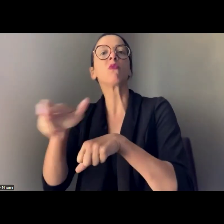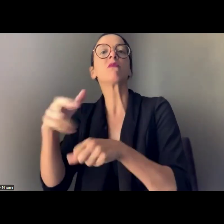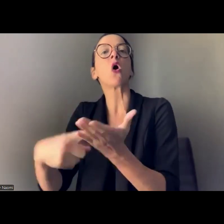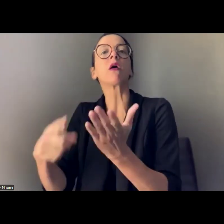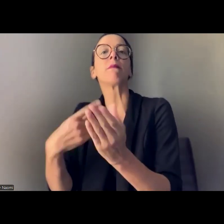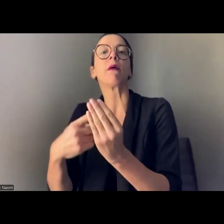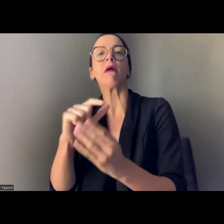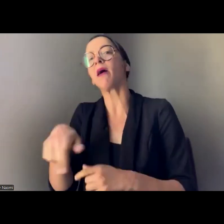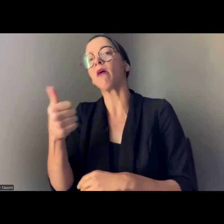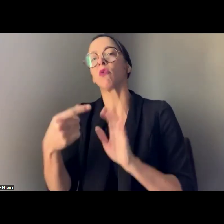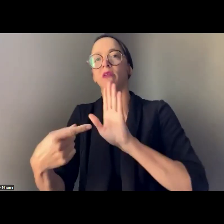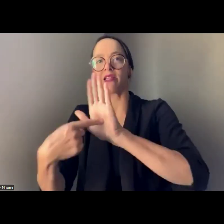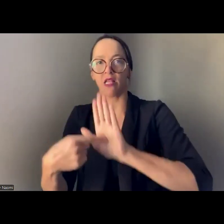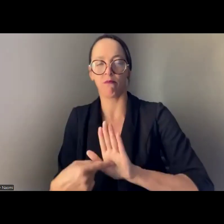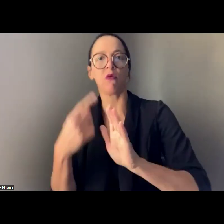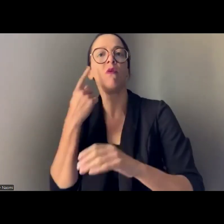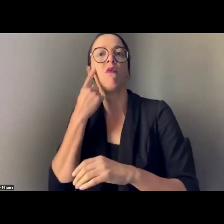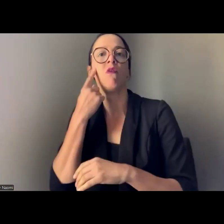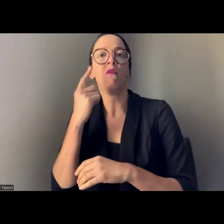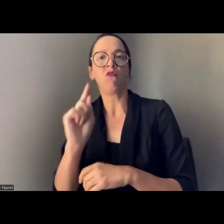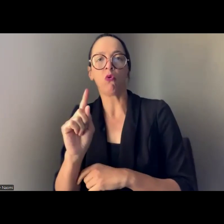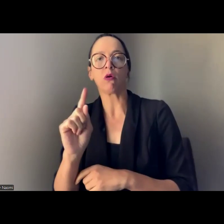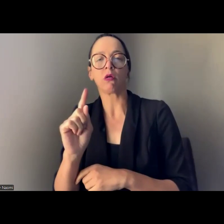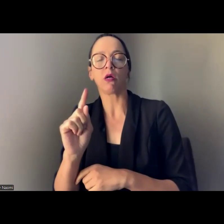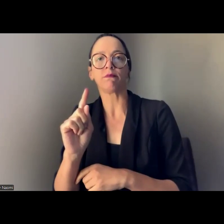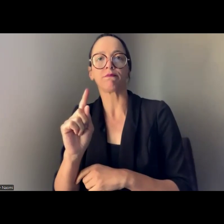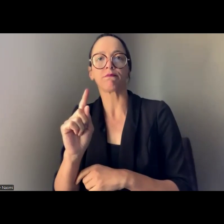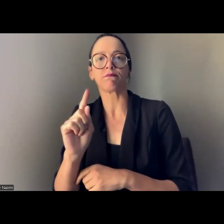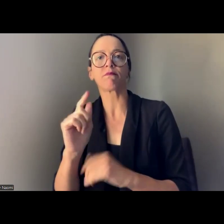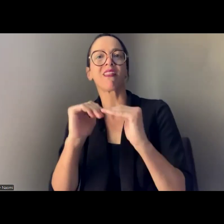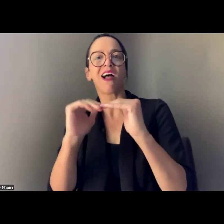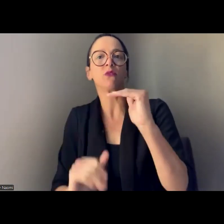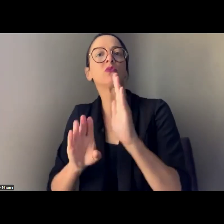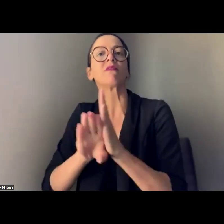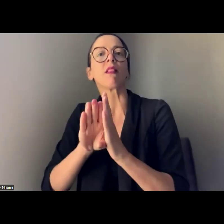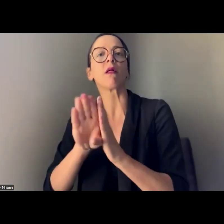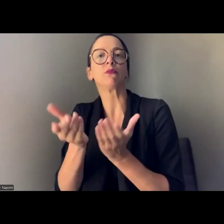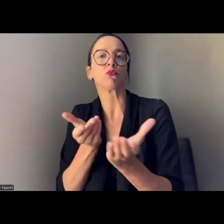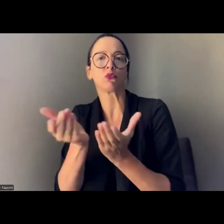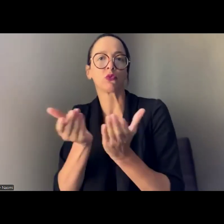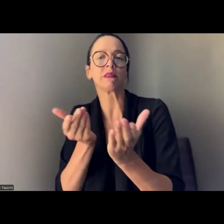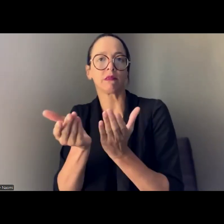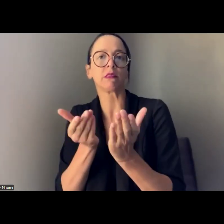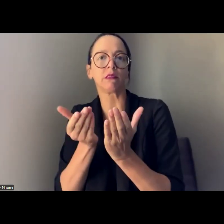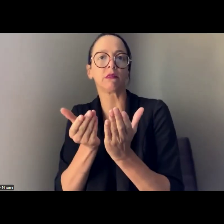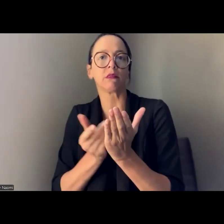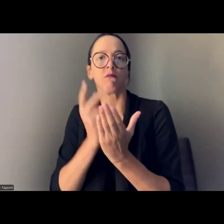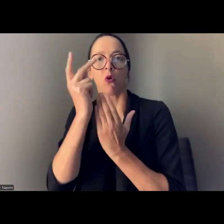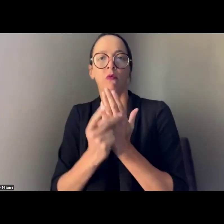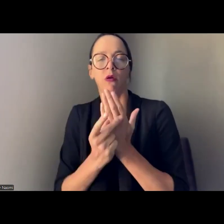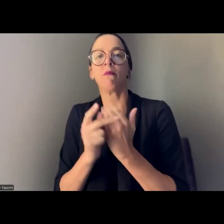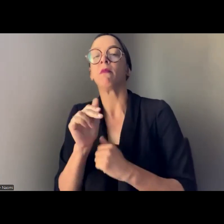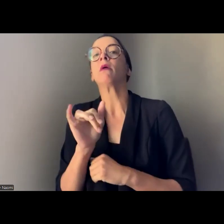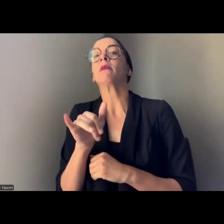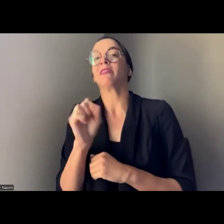developmental services. The problem with all of us, and it's not just the state, but as advocates too, that we are siloed in